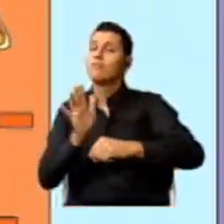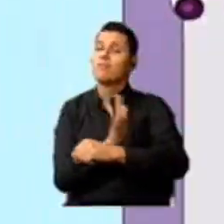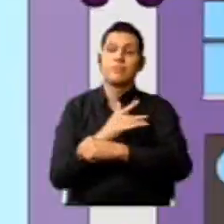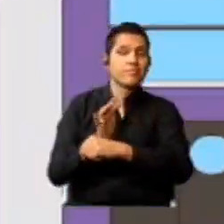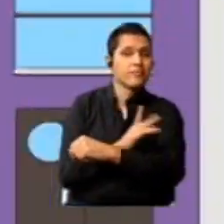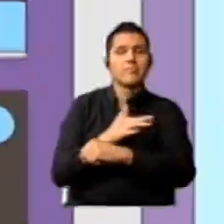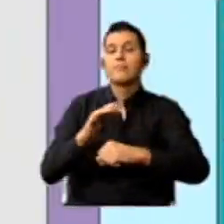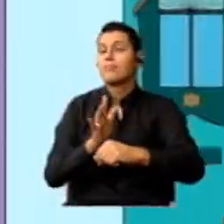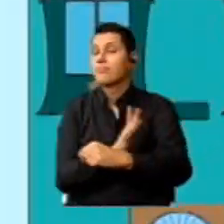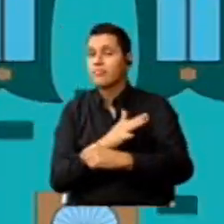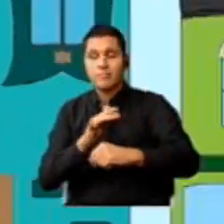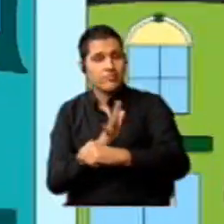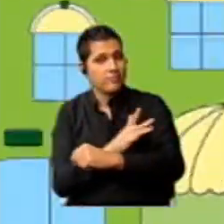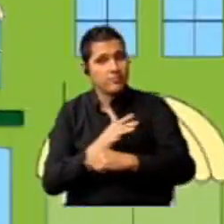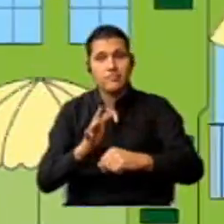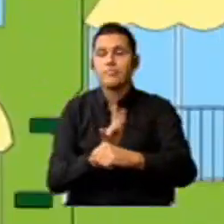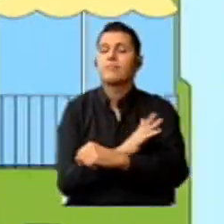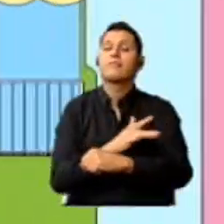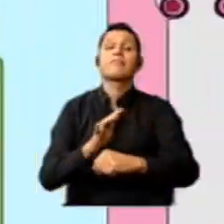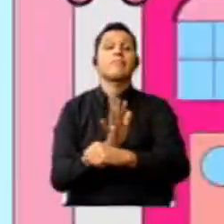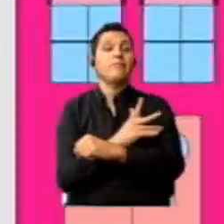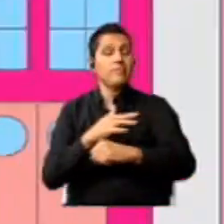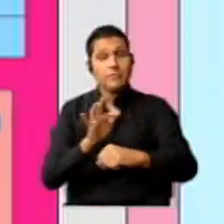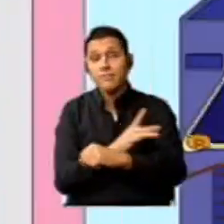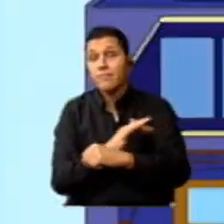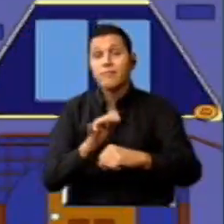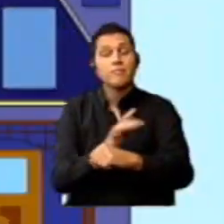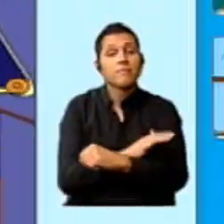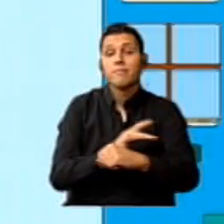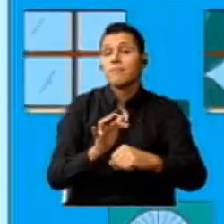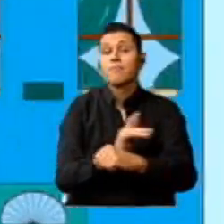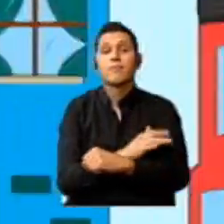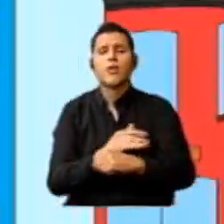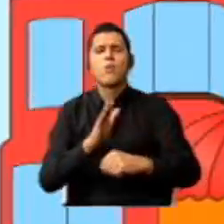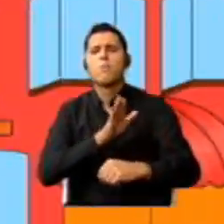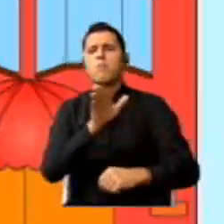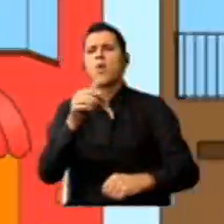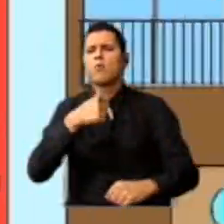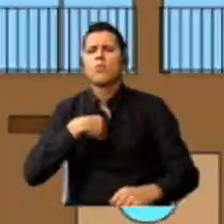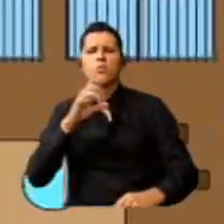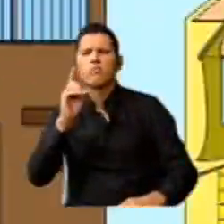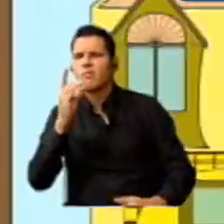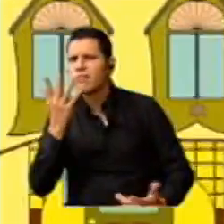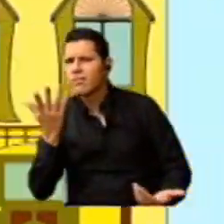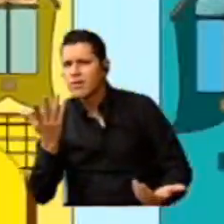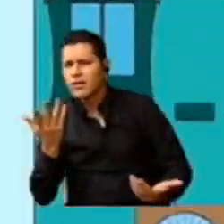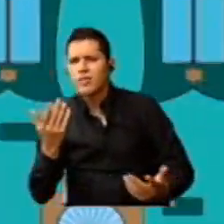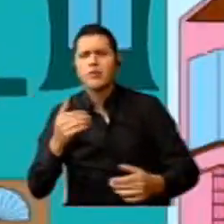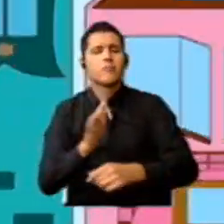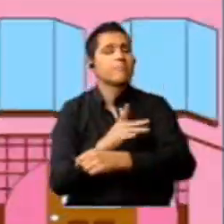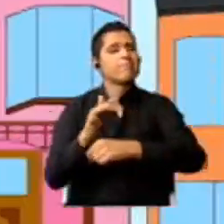Is outside your home. Where are you going today?